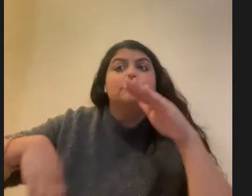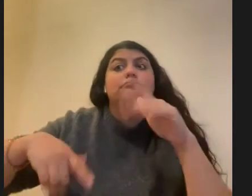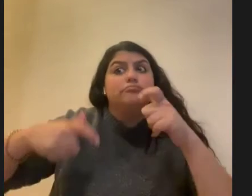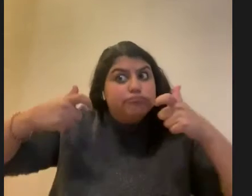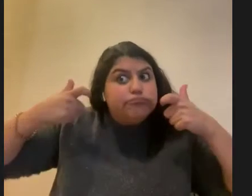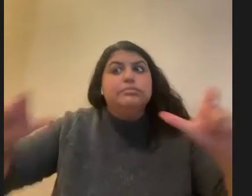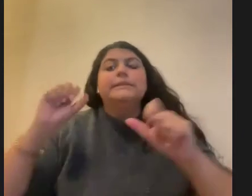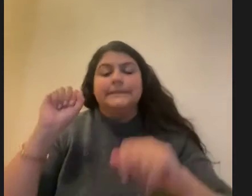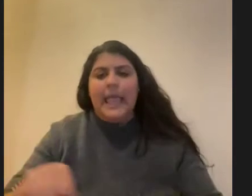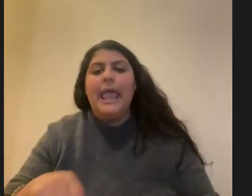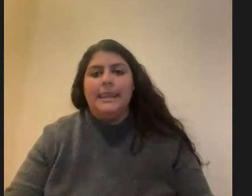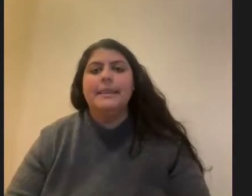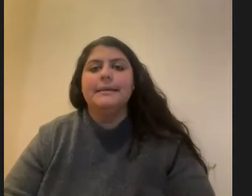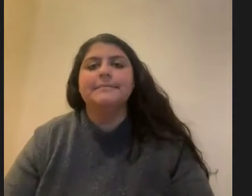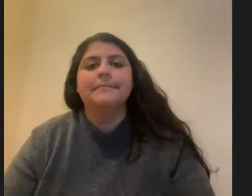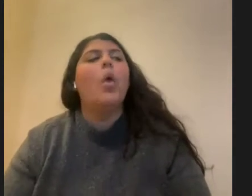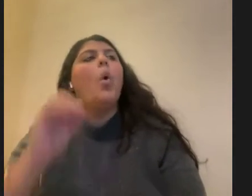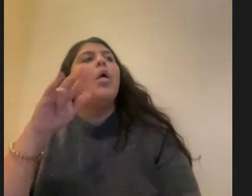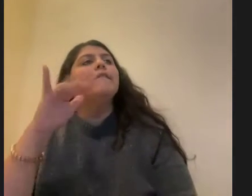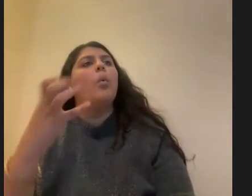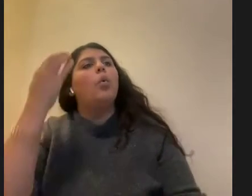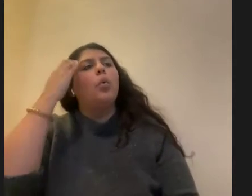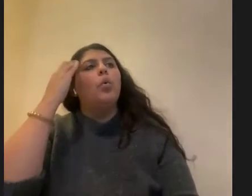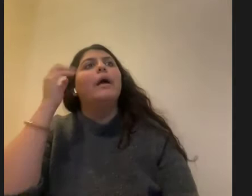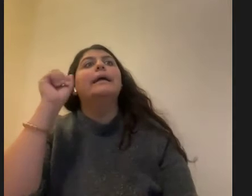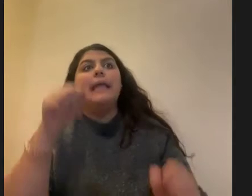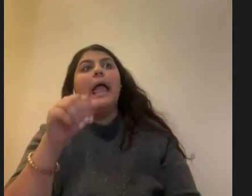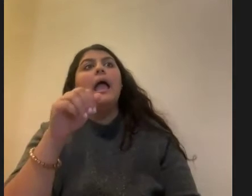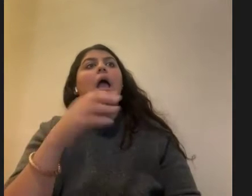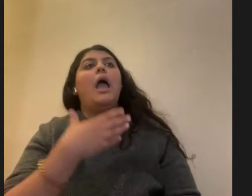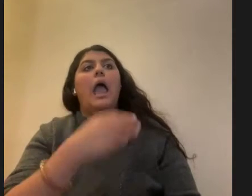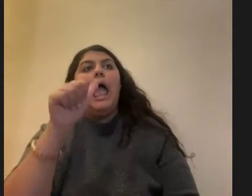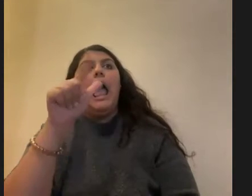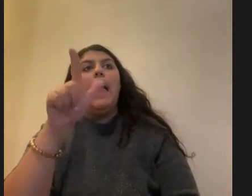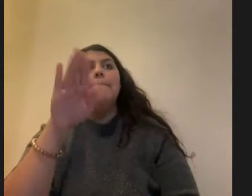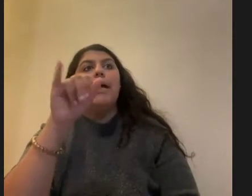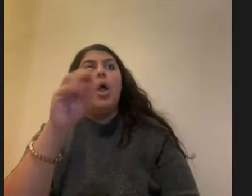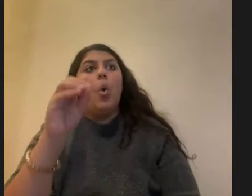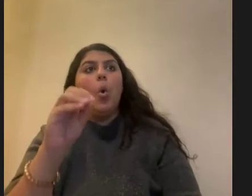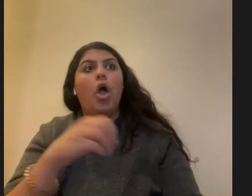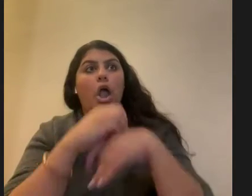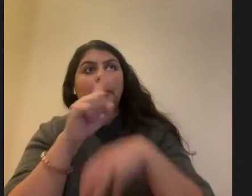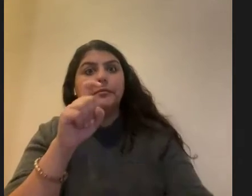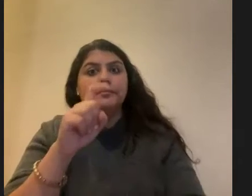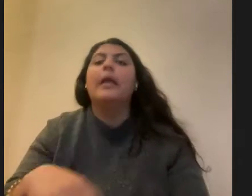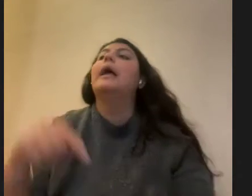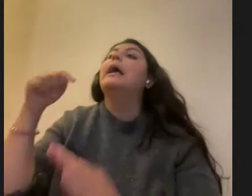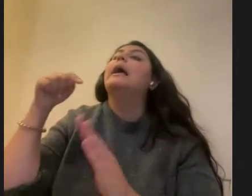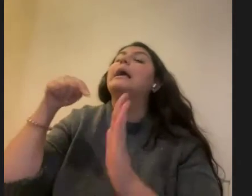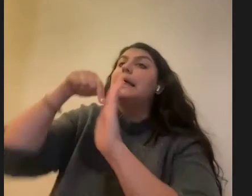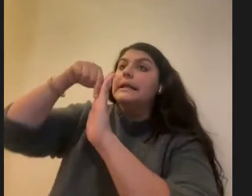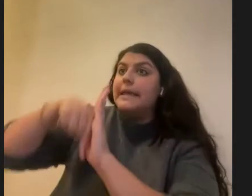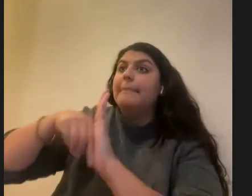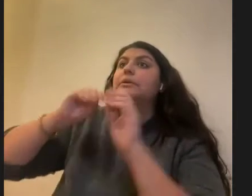Yeah. Olivia wants to know, can octopuses be albino? You know, if you're looking at deep sea octopuses, I